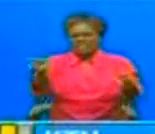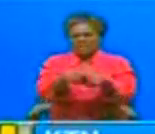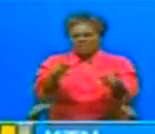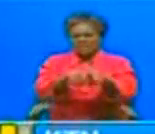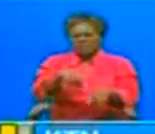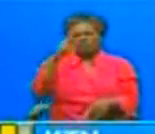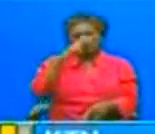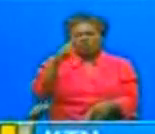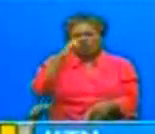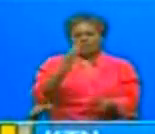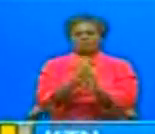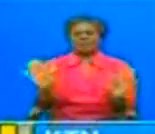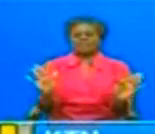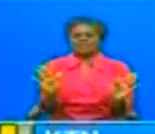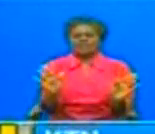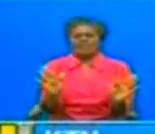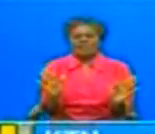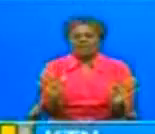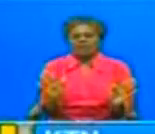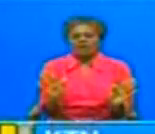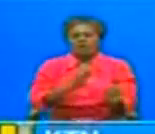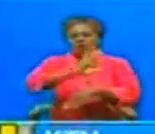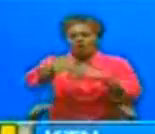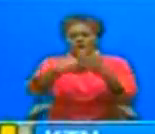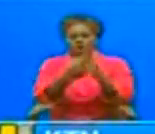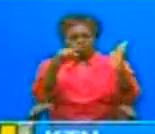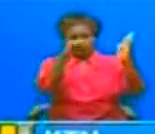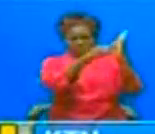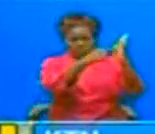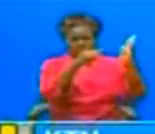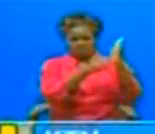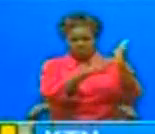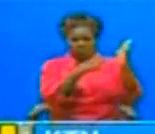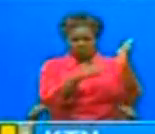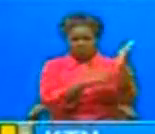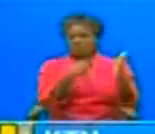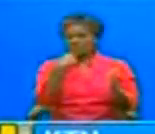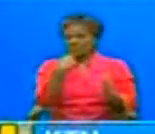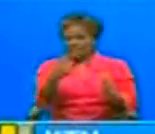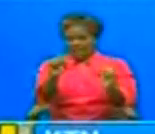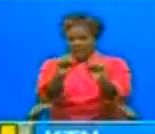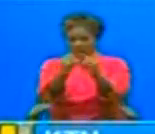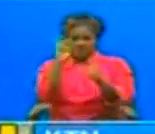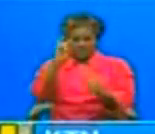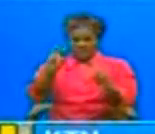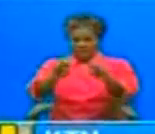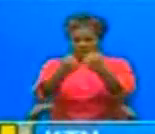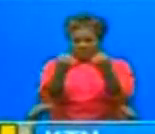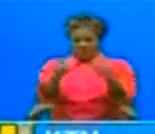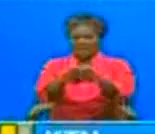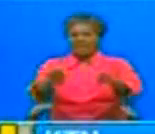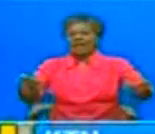nuisance around the block. And all the issues that we're seeing happening within the docket of